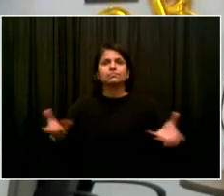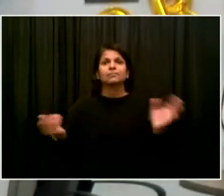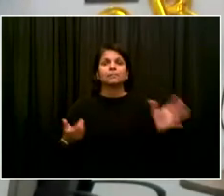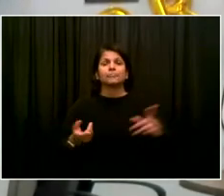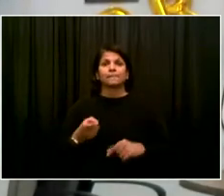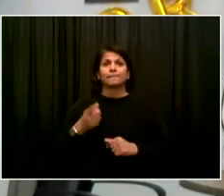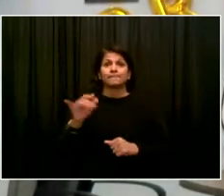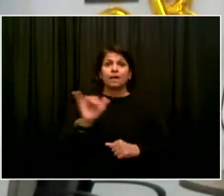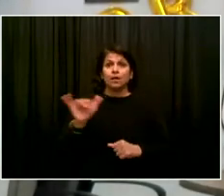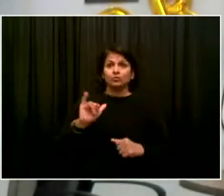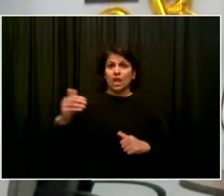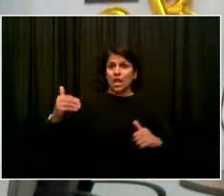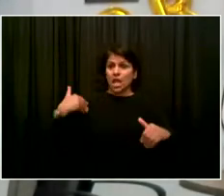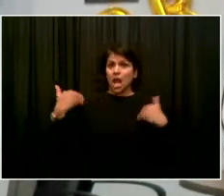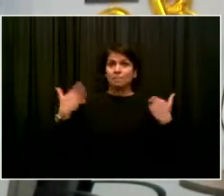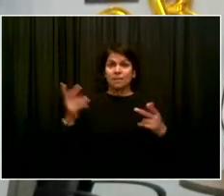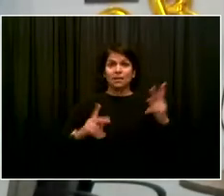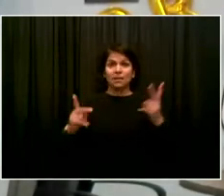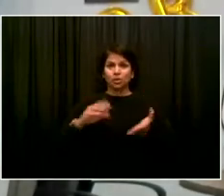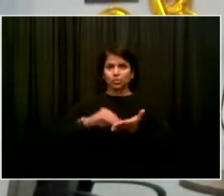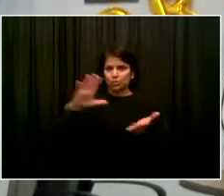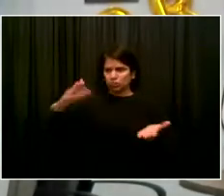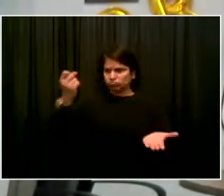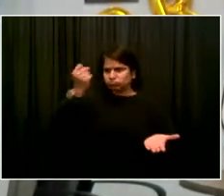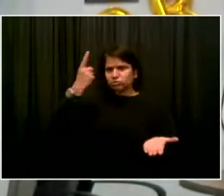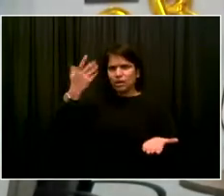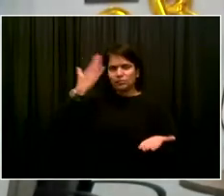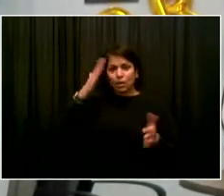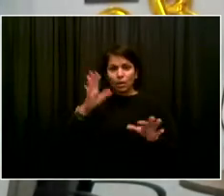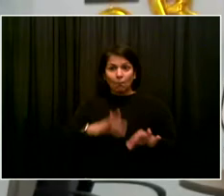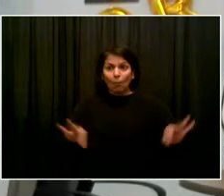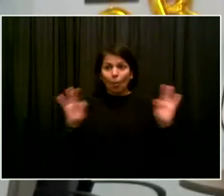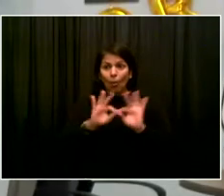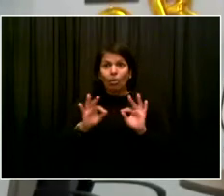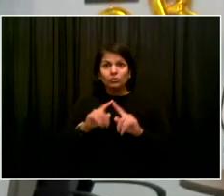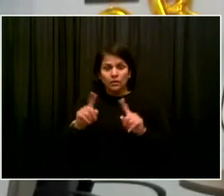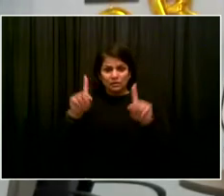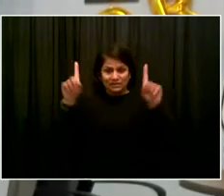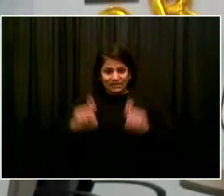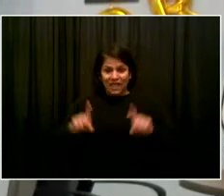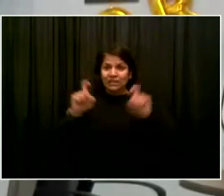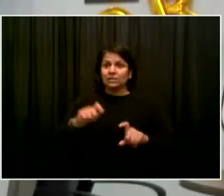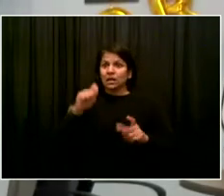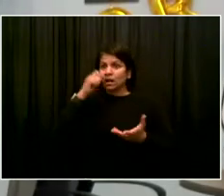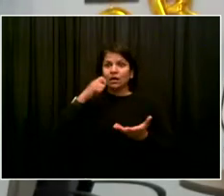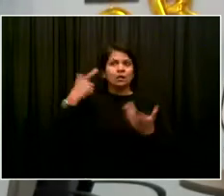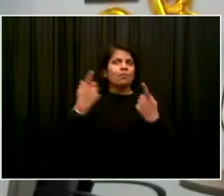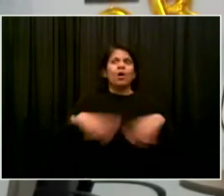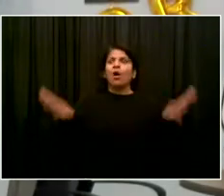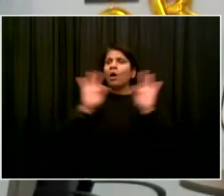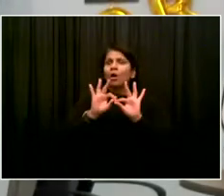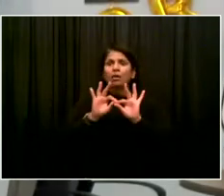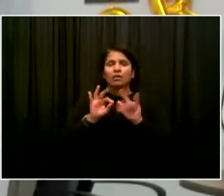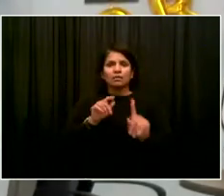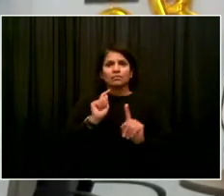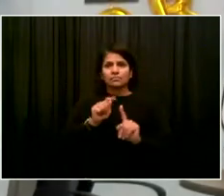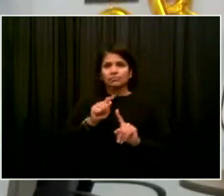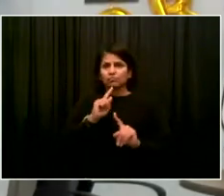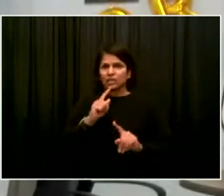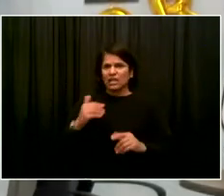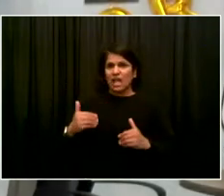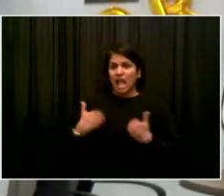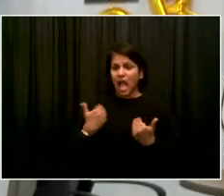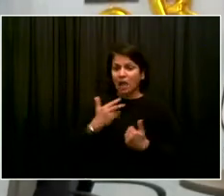important this moment is. They know how important testing is. And even our youngest learners, our three-year-olds, our four-year-olds, our five-year-olds,